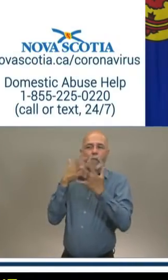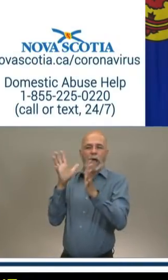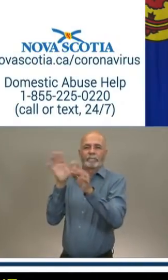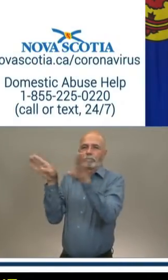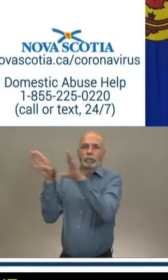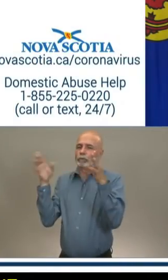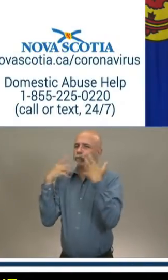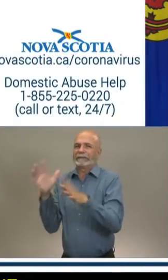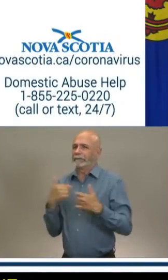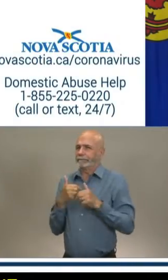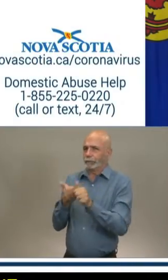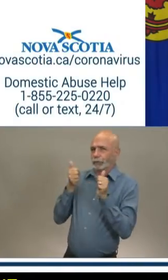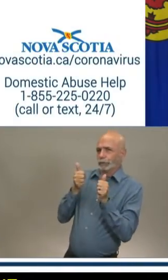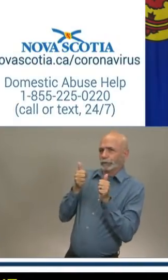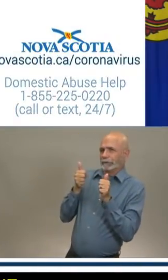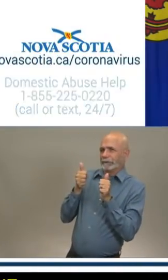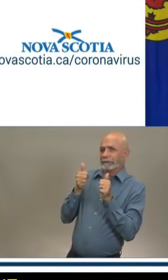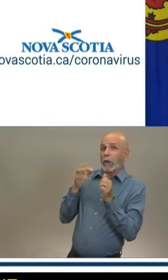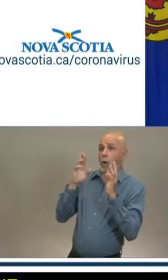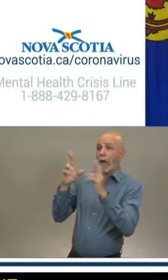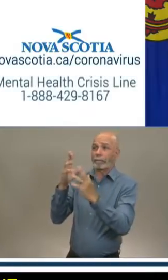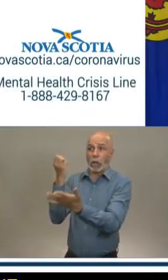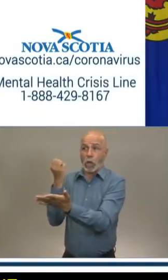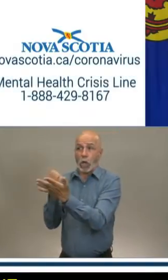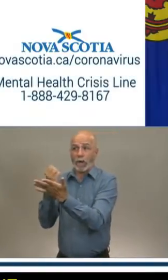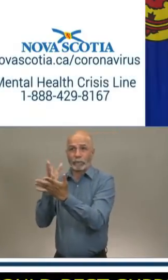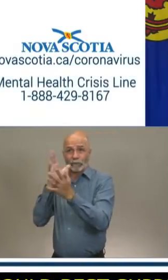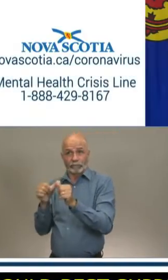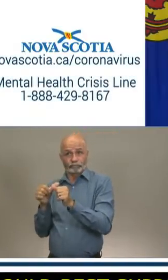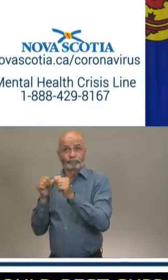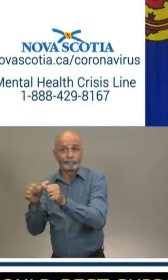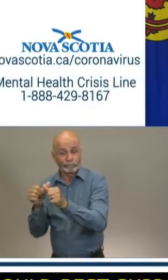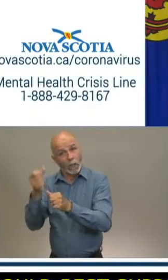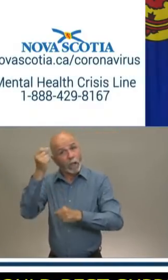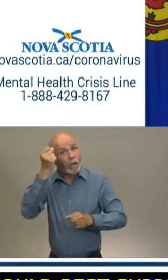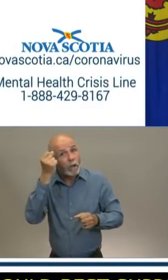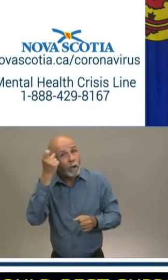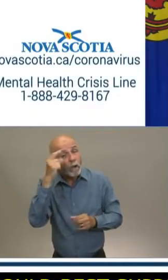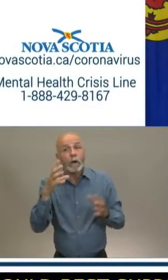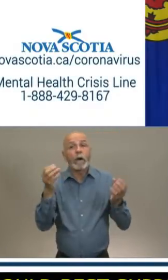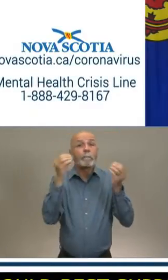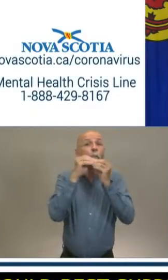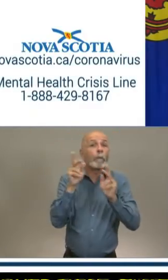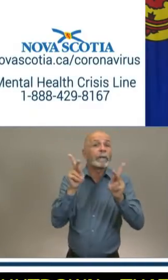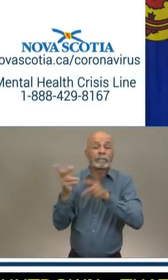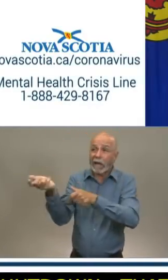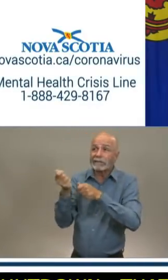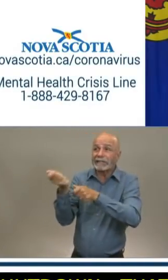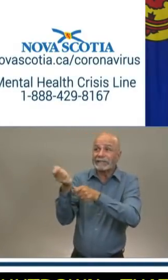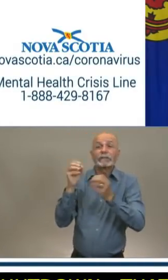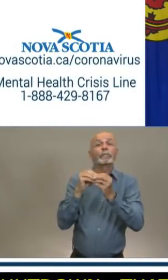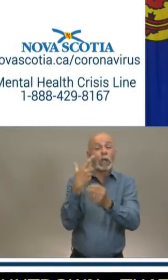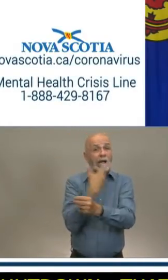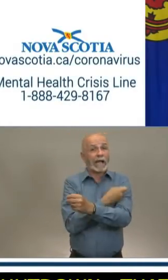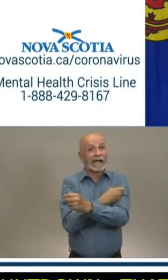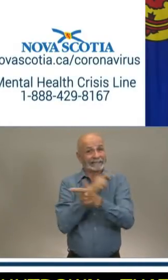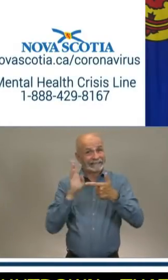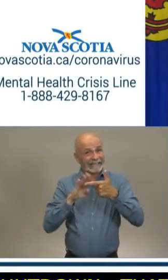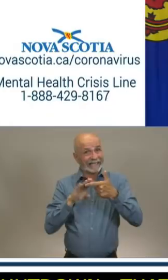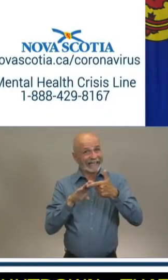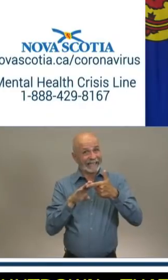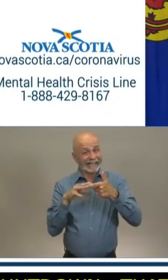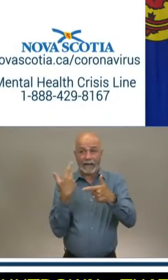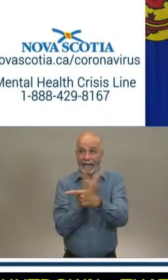too. We need that second dose coverage that Dr. Strang and Public Health has been asking for. We're 6 days away from that